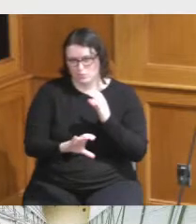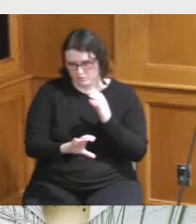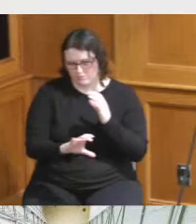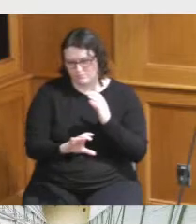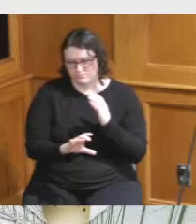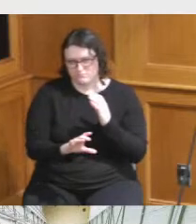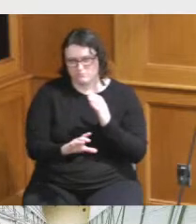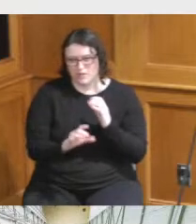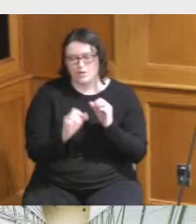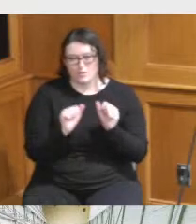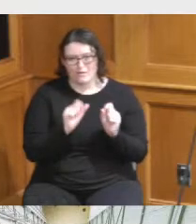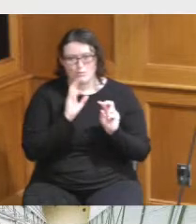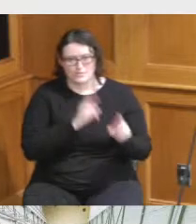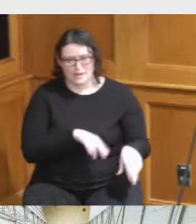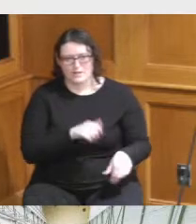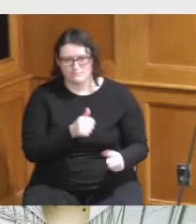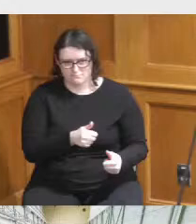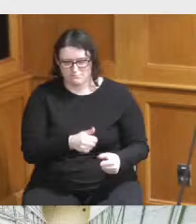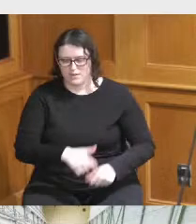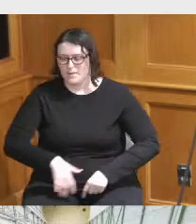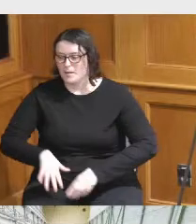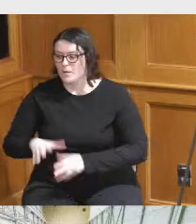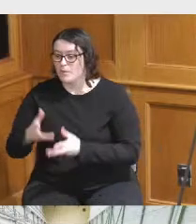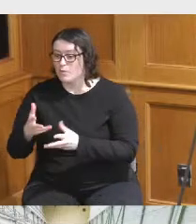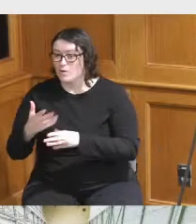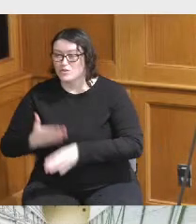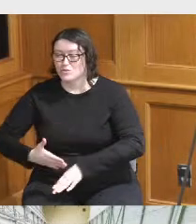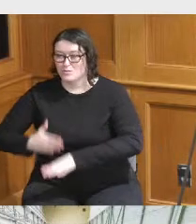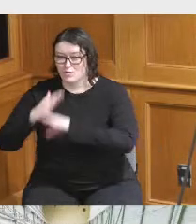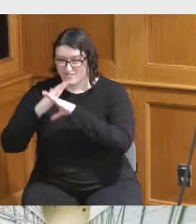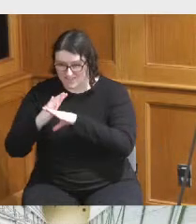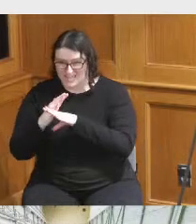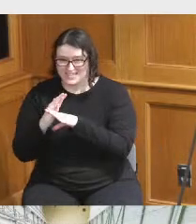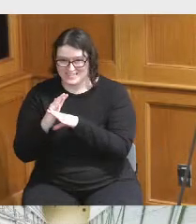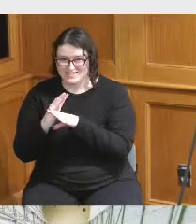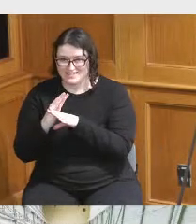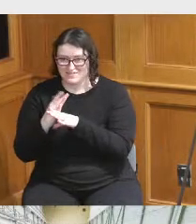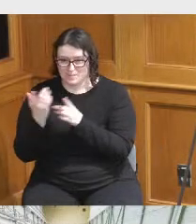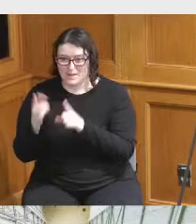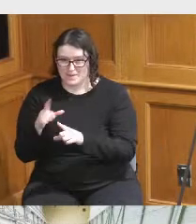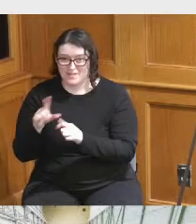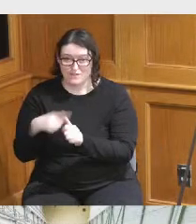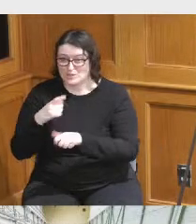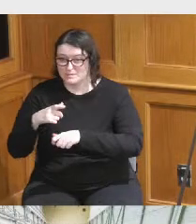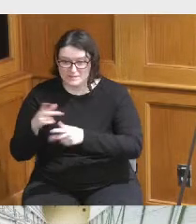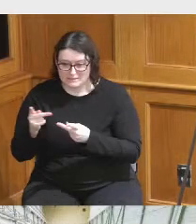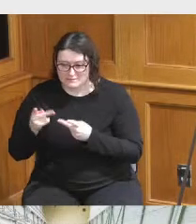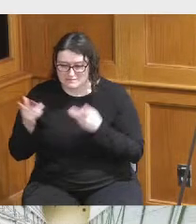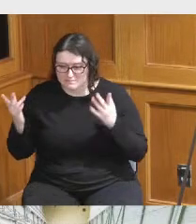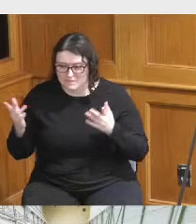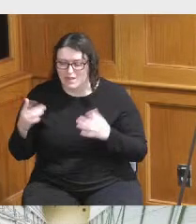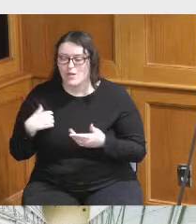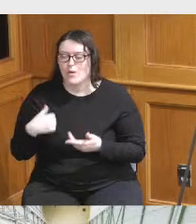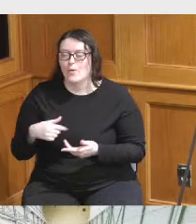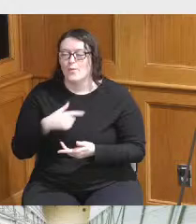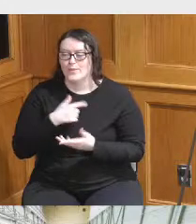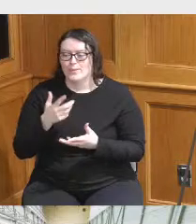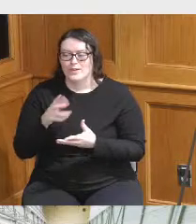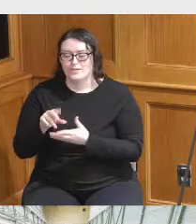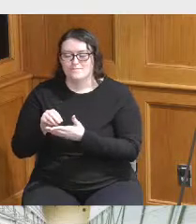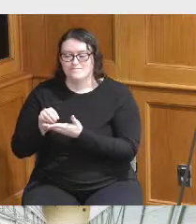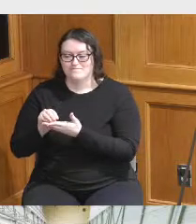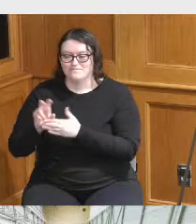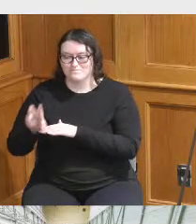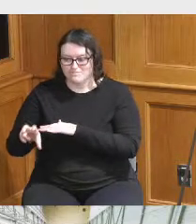start getting ahead of them. And so we're dedicating some funding and an allowance in our capital budget to